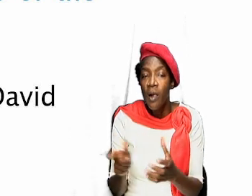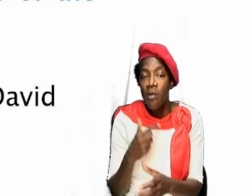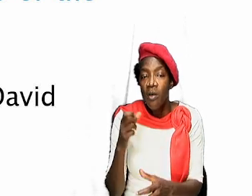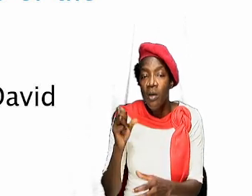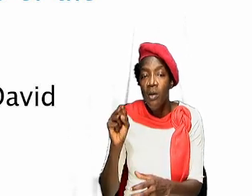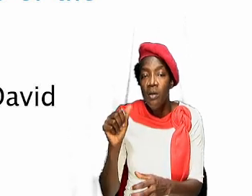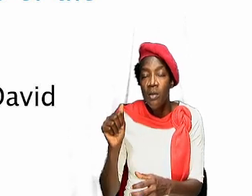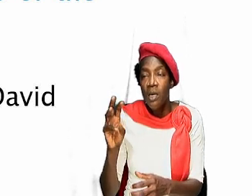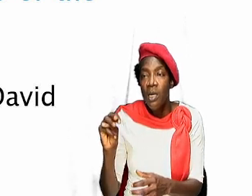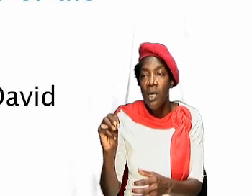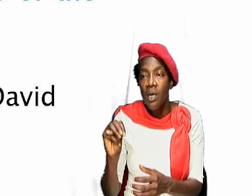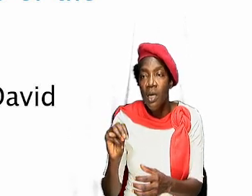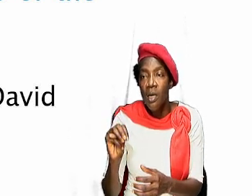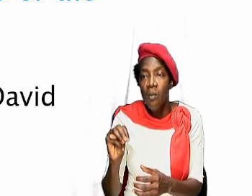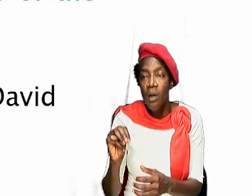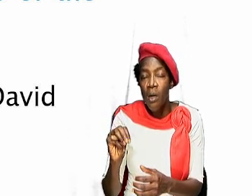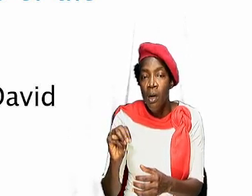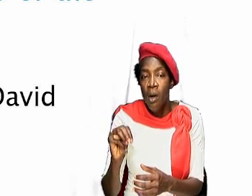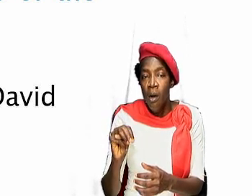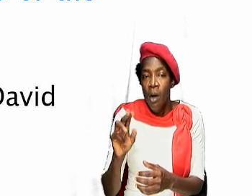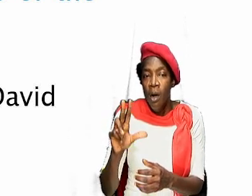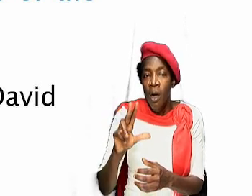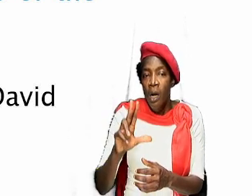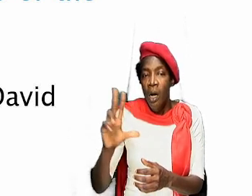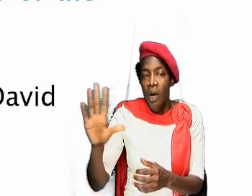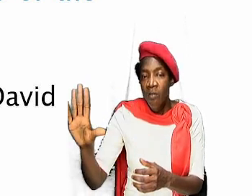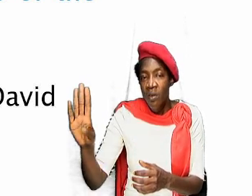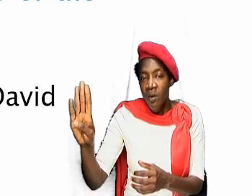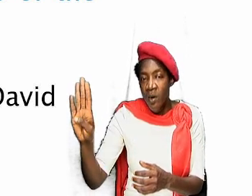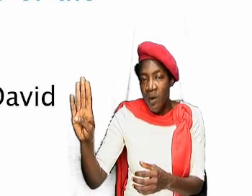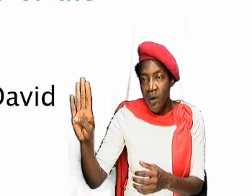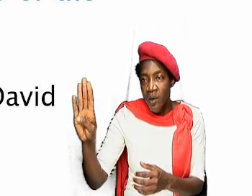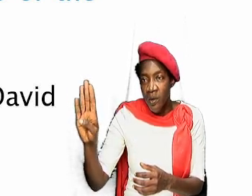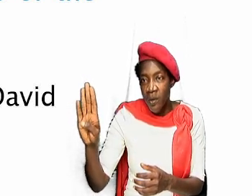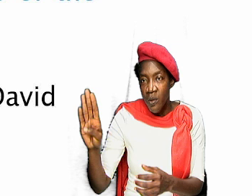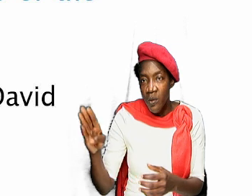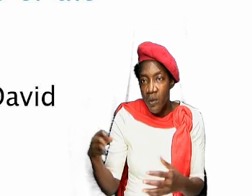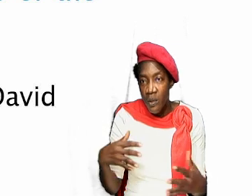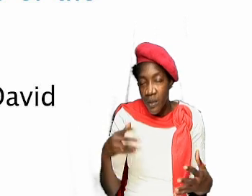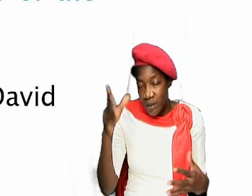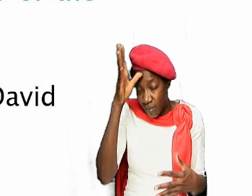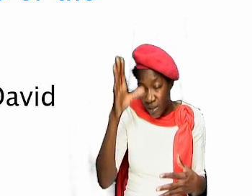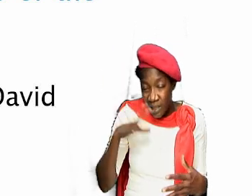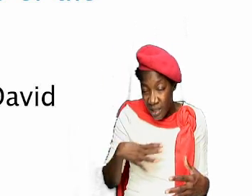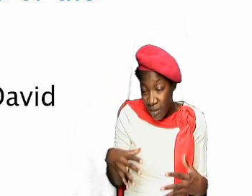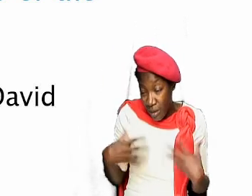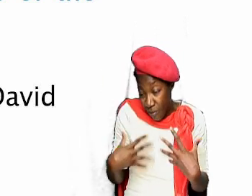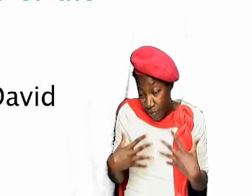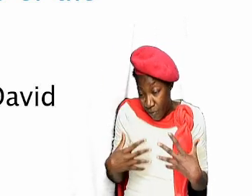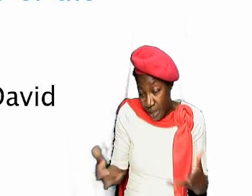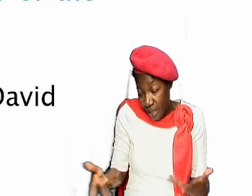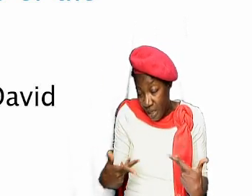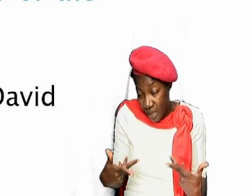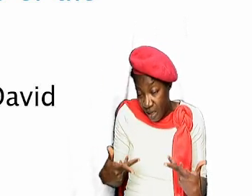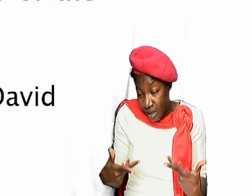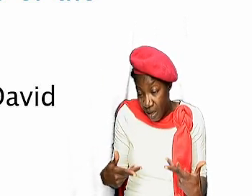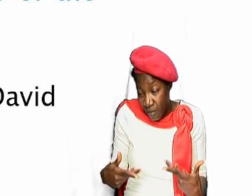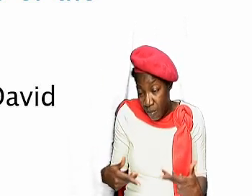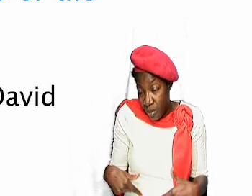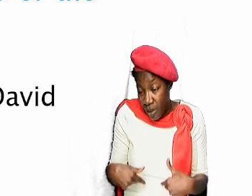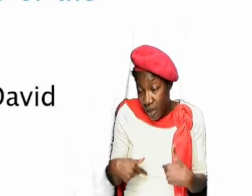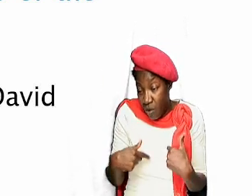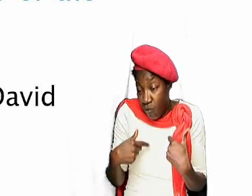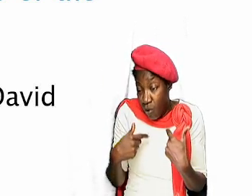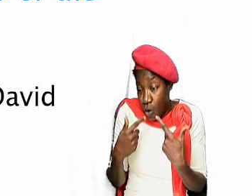to 4. And David's men said unto him, Behold, we be afraid here in Judah, how much more than if we come to